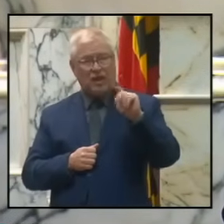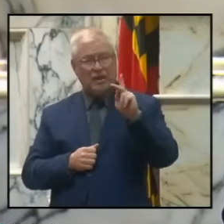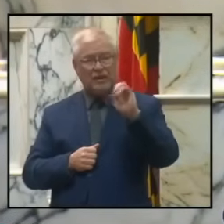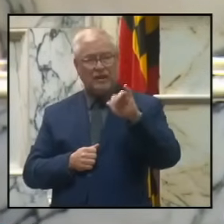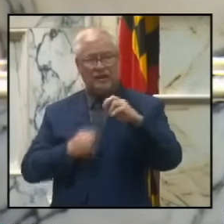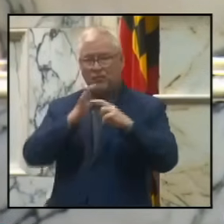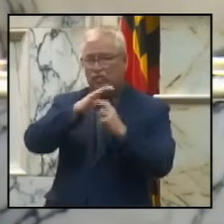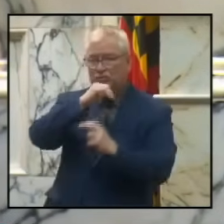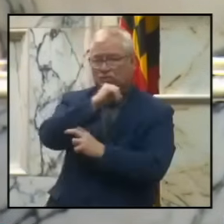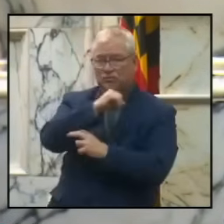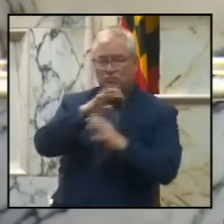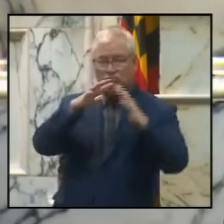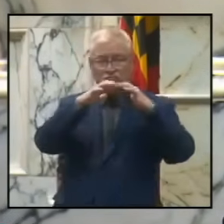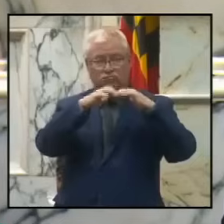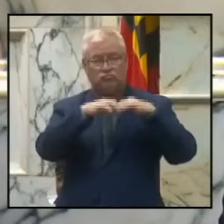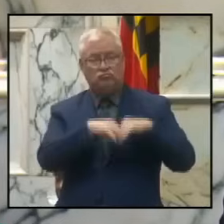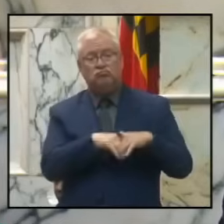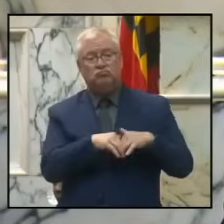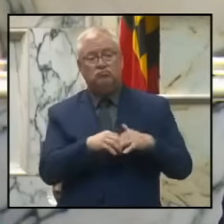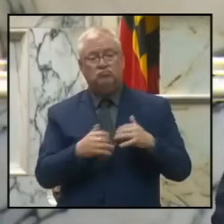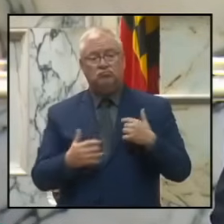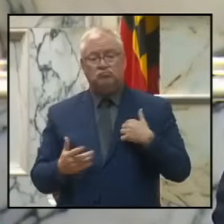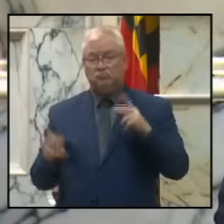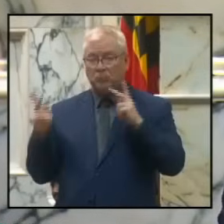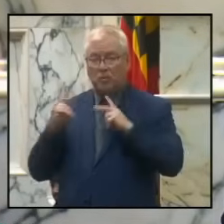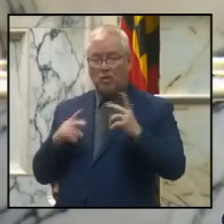and our people were calling for swift action